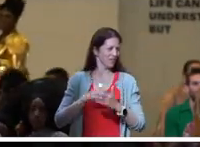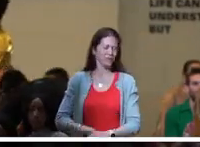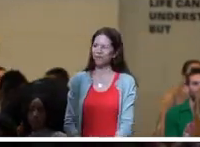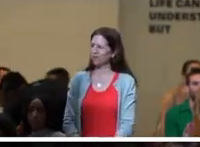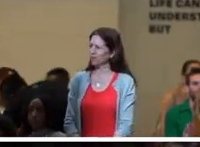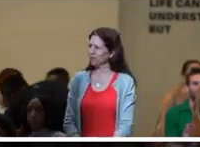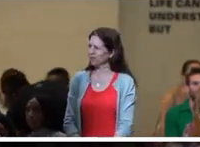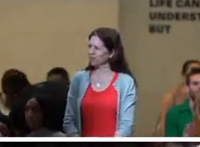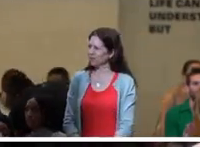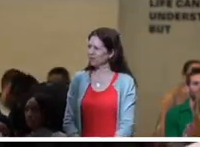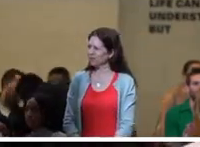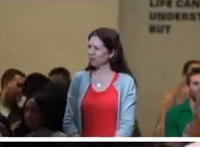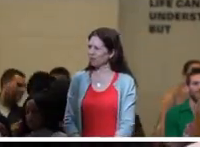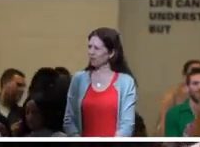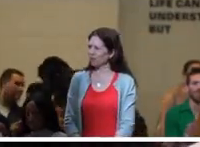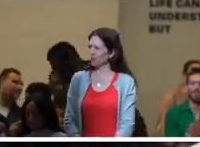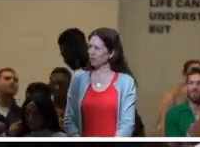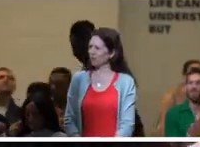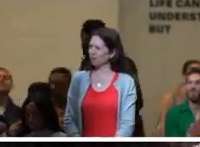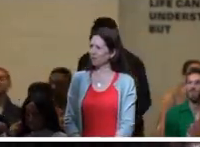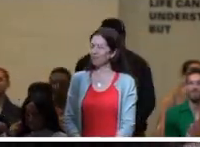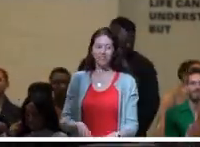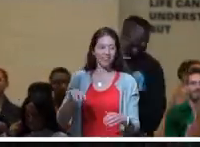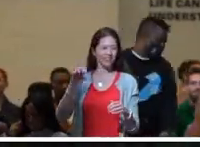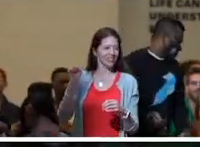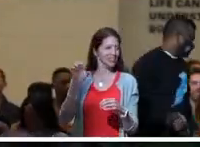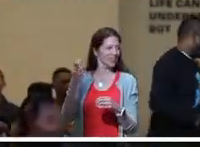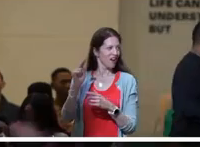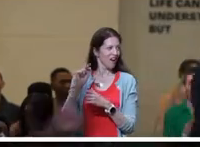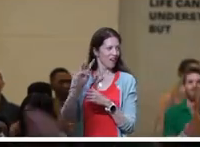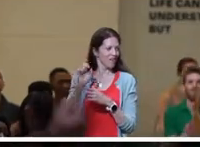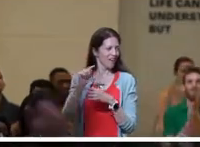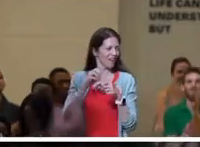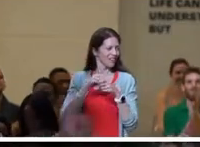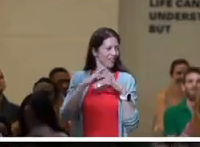Who else we got? Who else we got? We got Deshaun Wesley in the house,